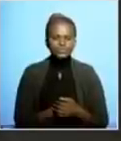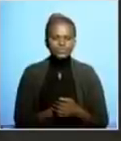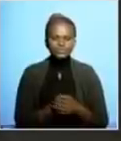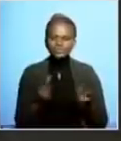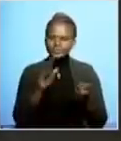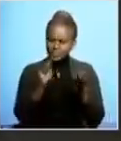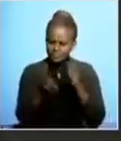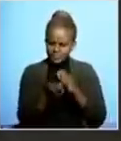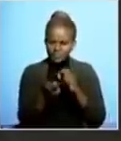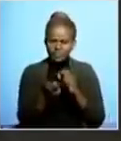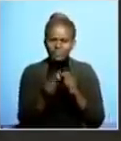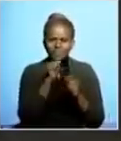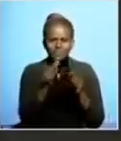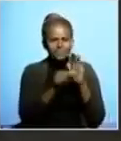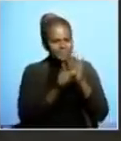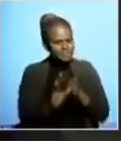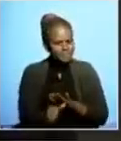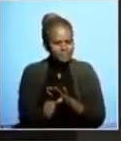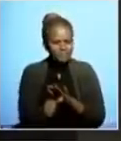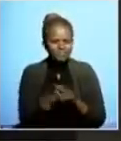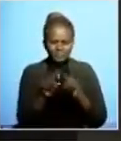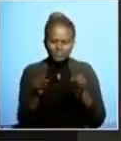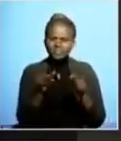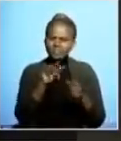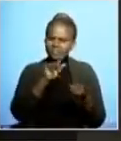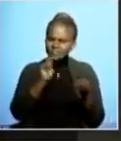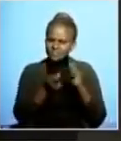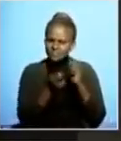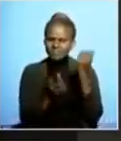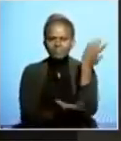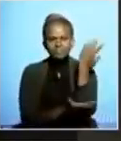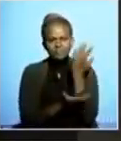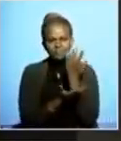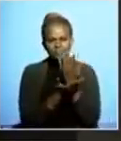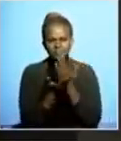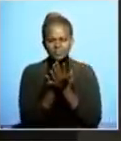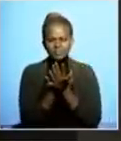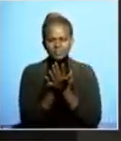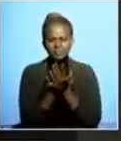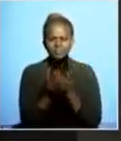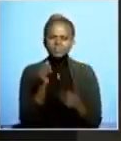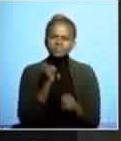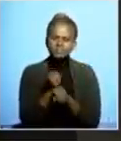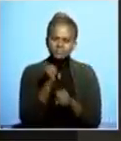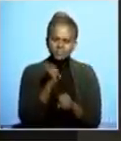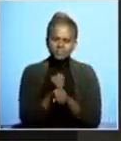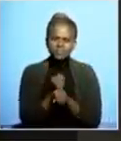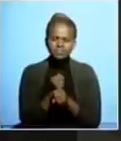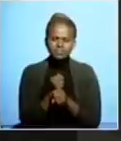Changes are not to victimize anyone. Changes are to improve the operations.